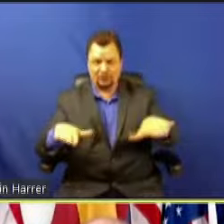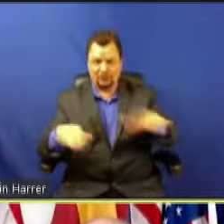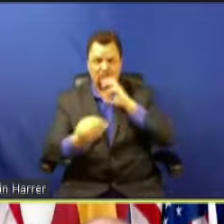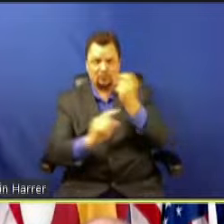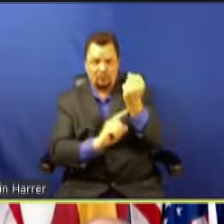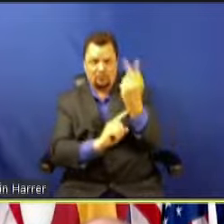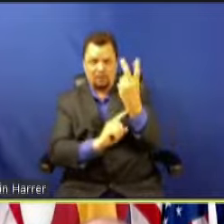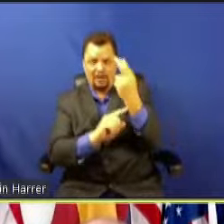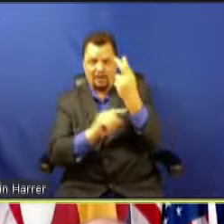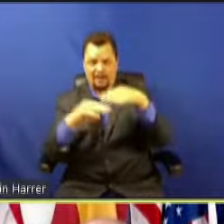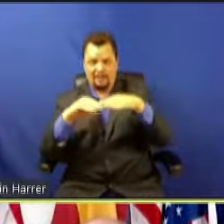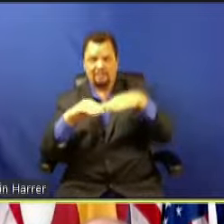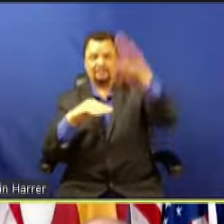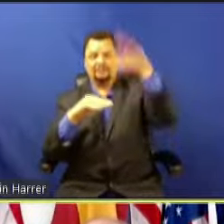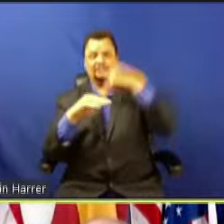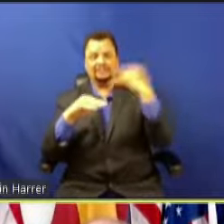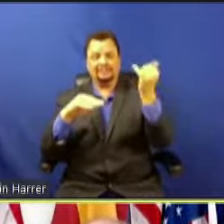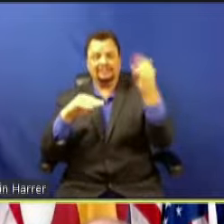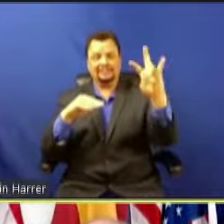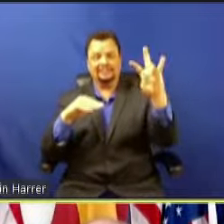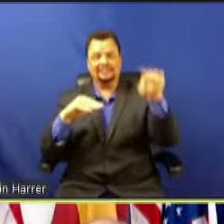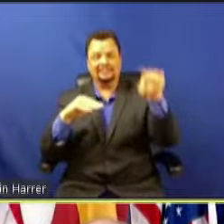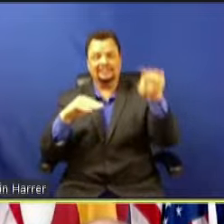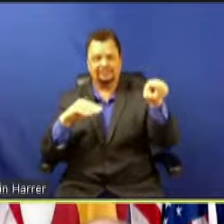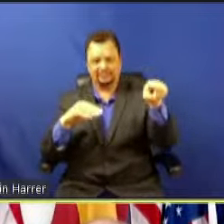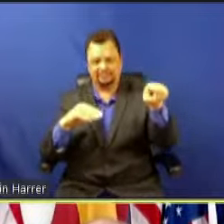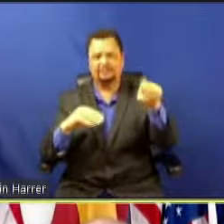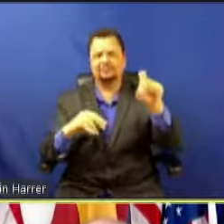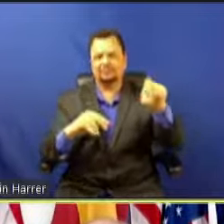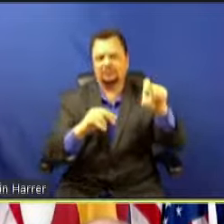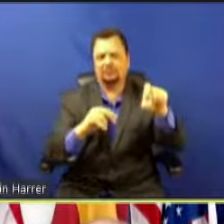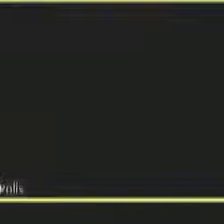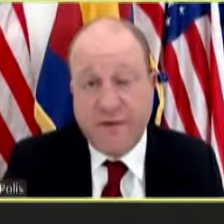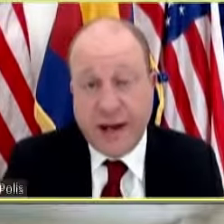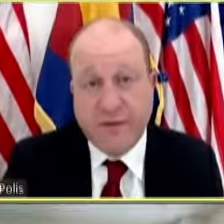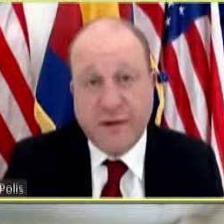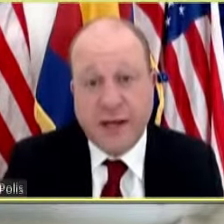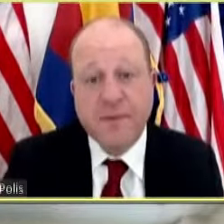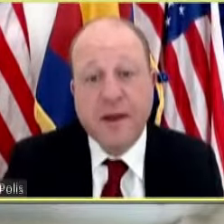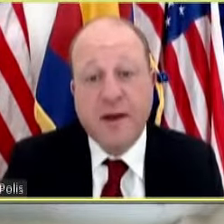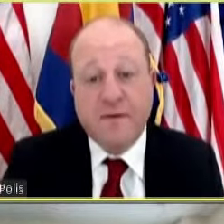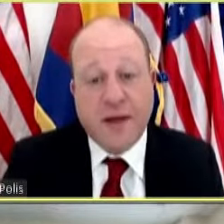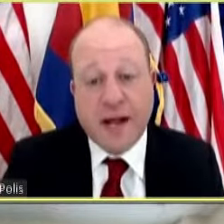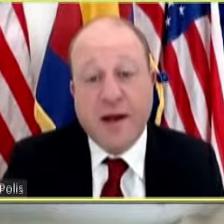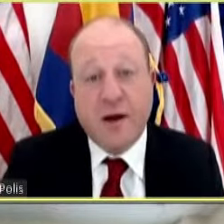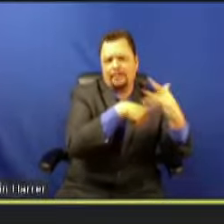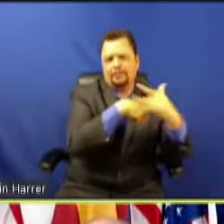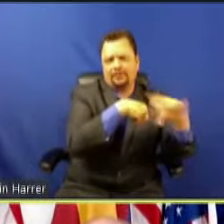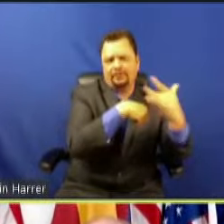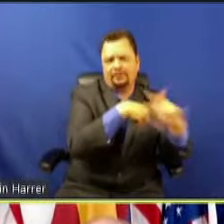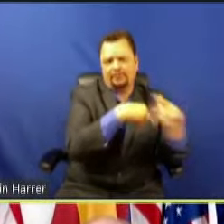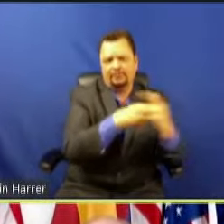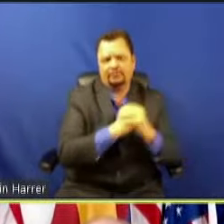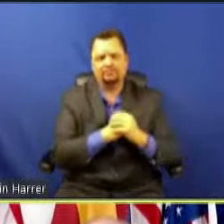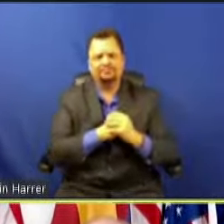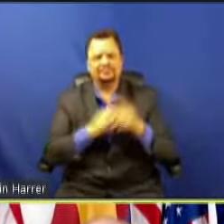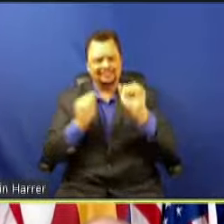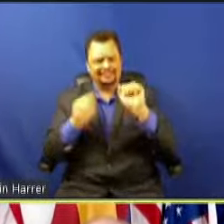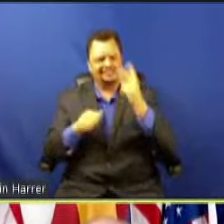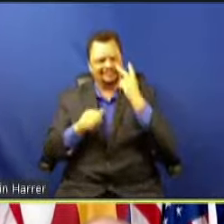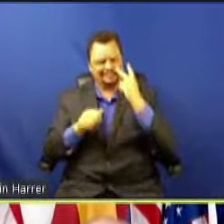17, and it shows even higher efficacy, really approaching 100% effectively for that young cohort of